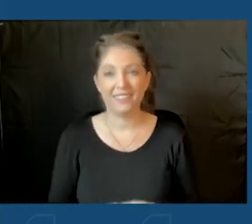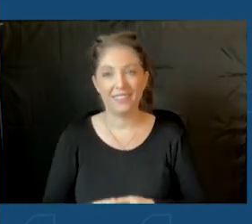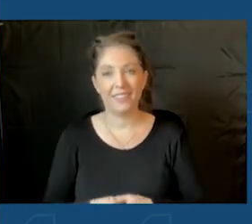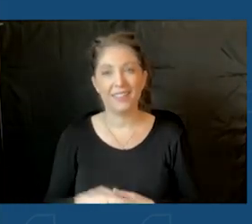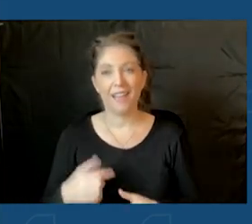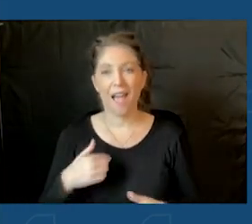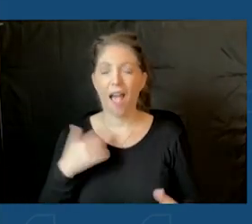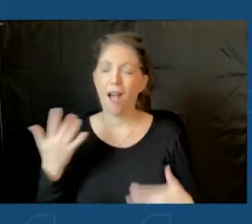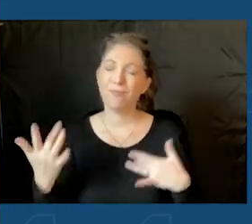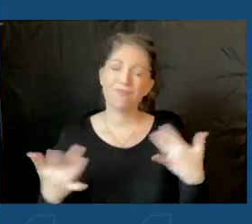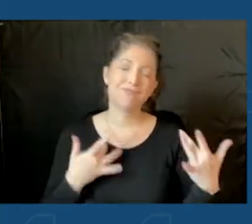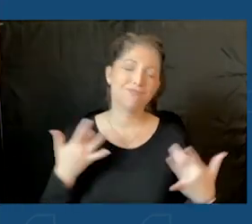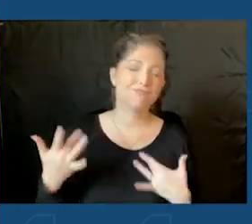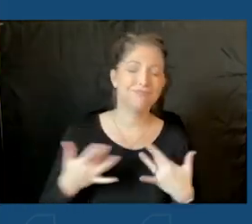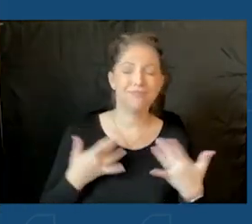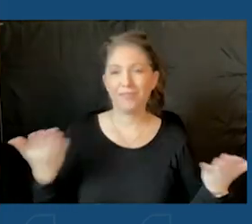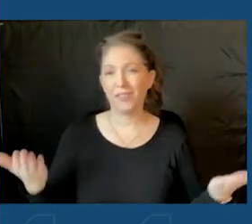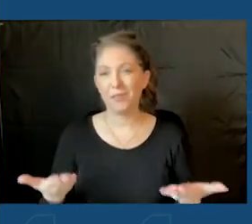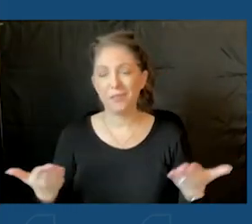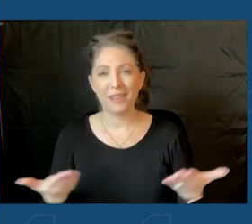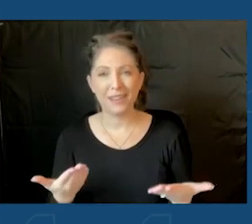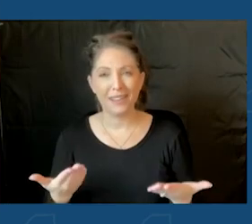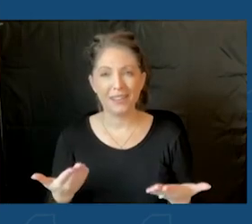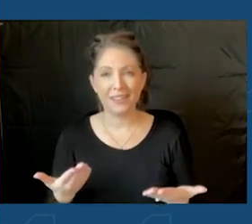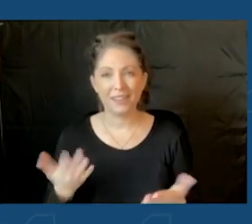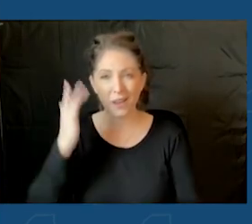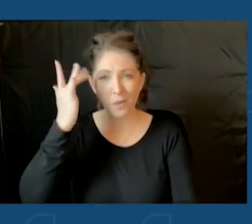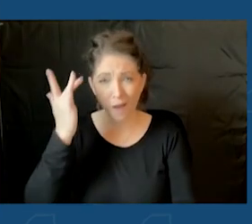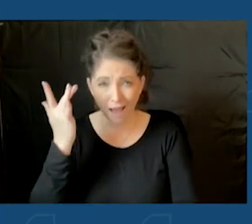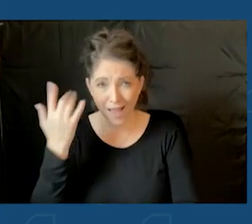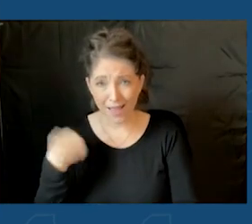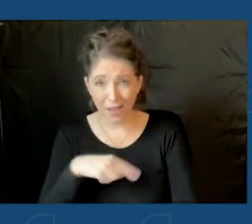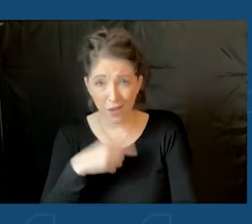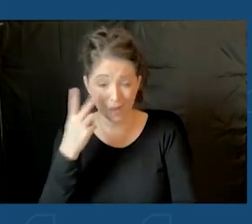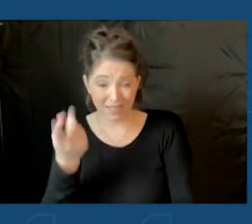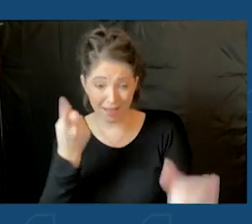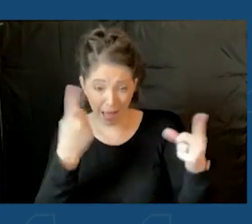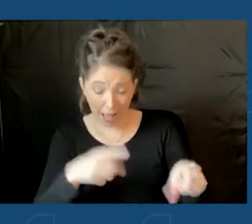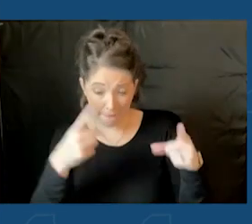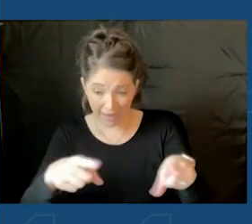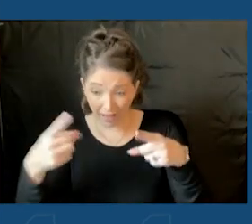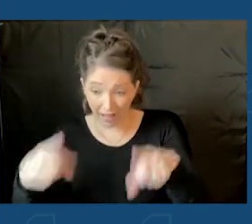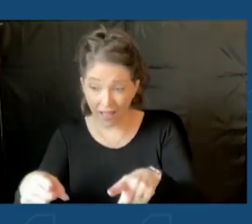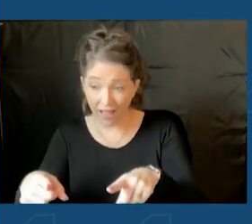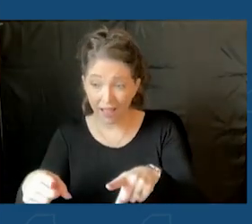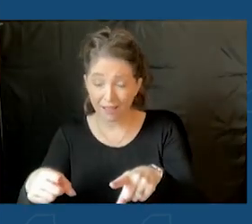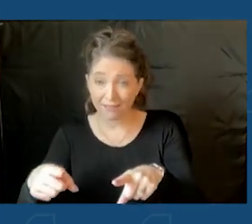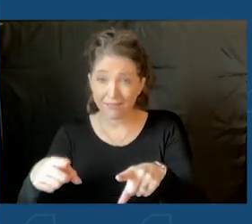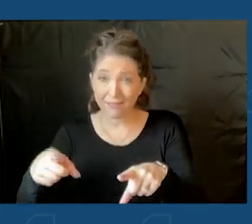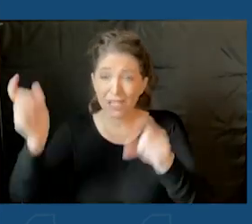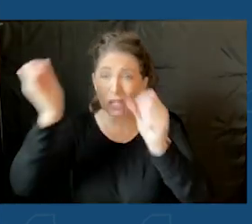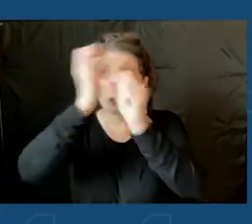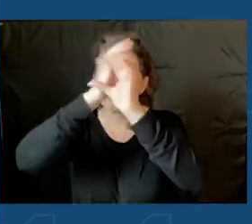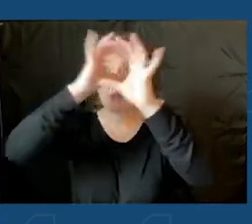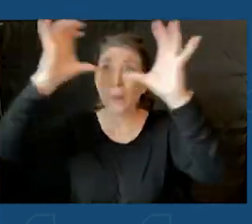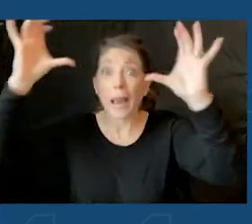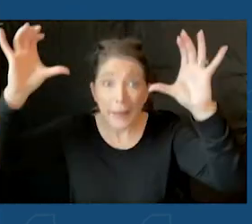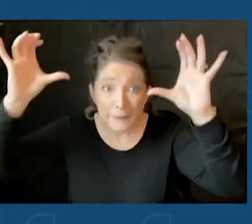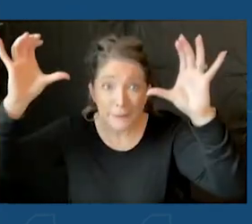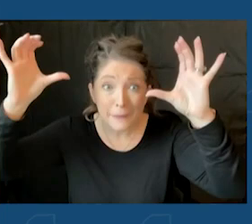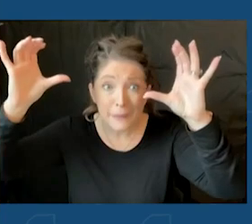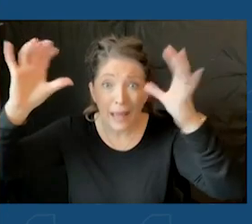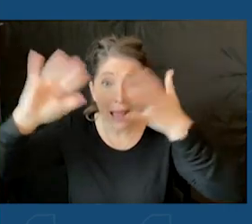delighted to be here because what we see happening here today is a dream that's turning